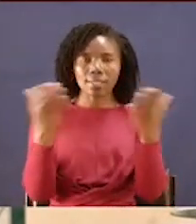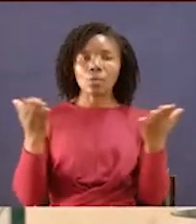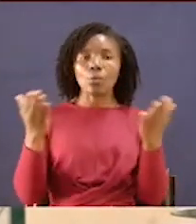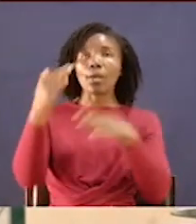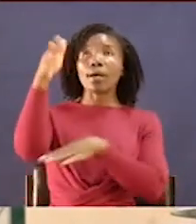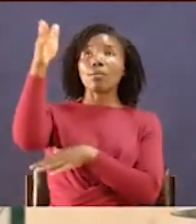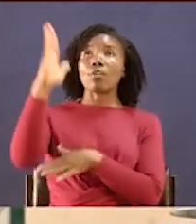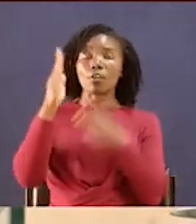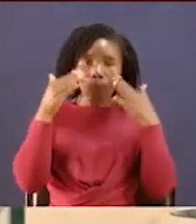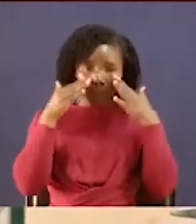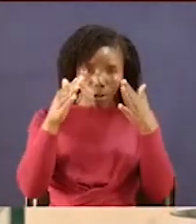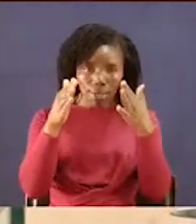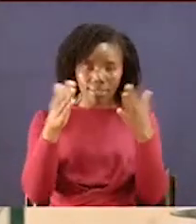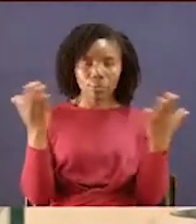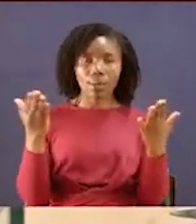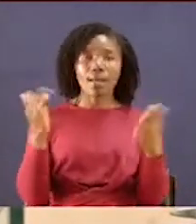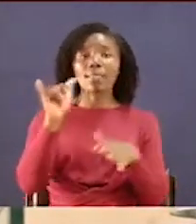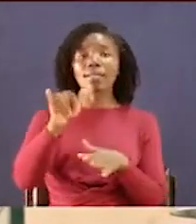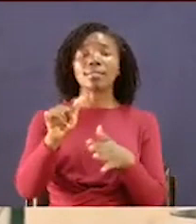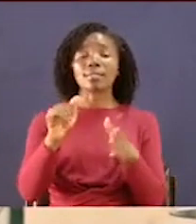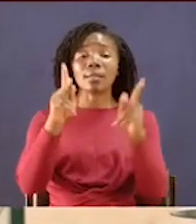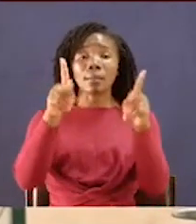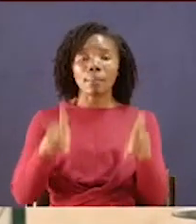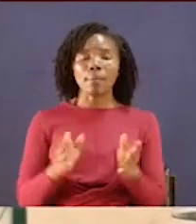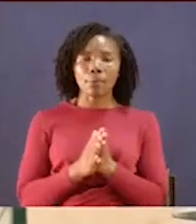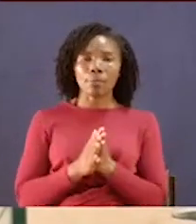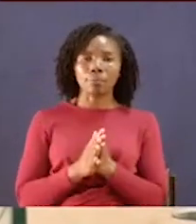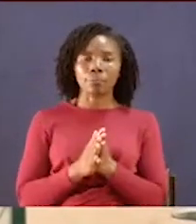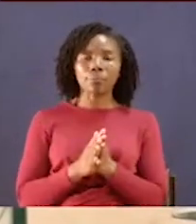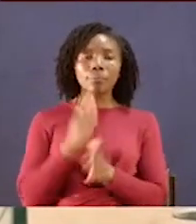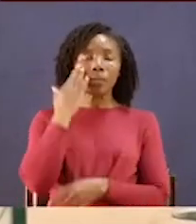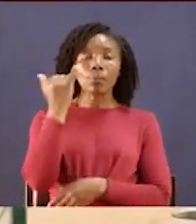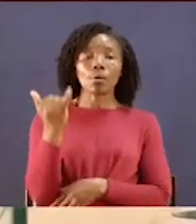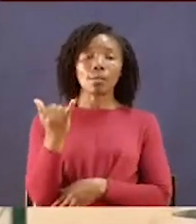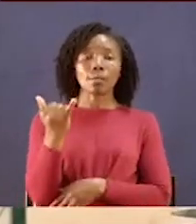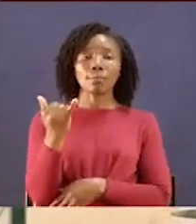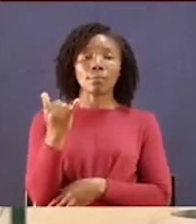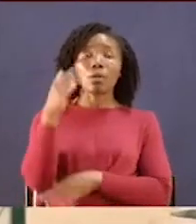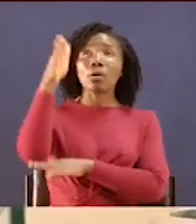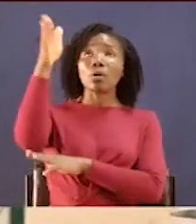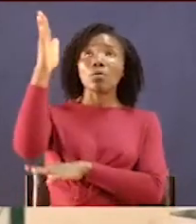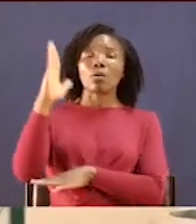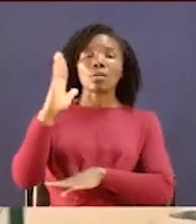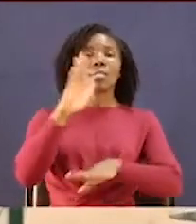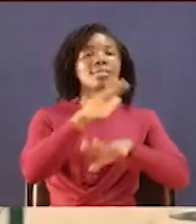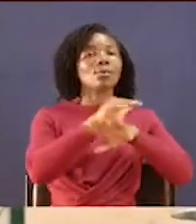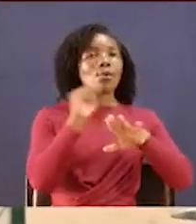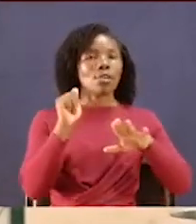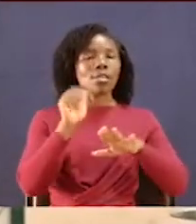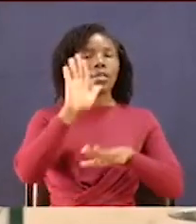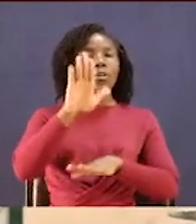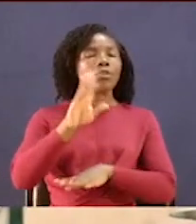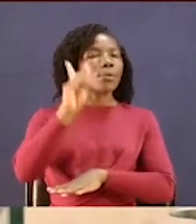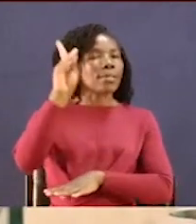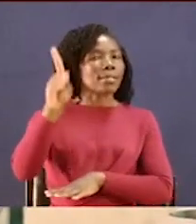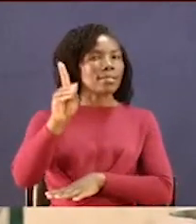keeps his eyes. And that is people. The various demographics, because the calling of God, your destiny, actually